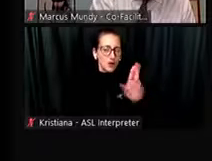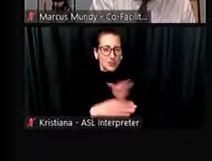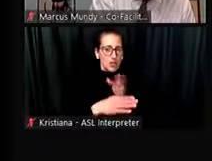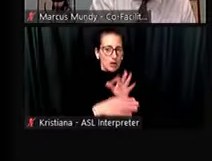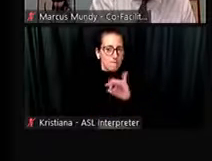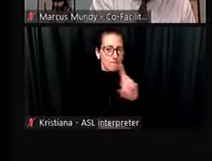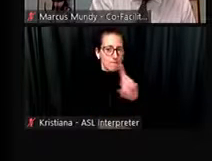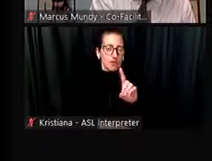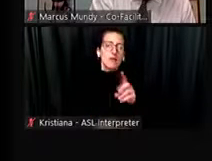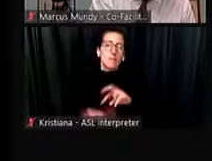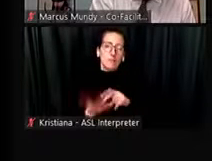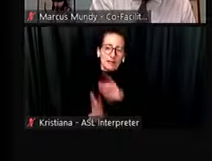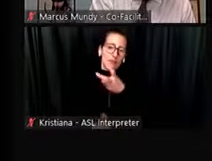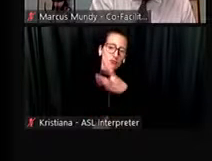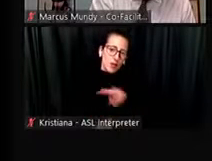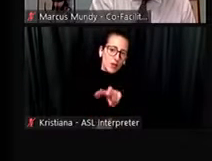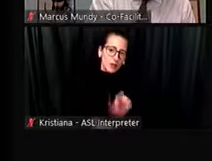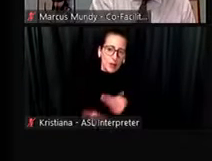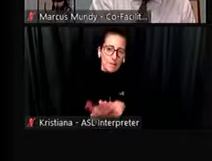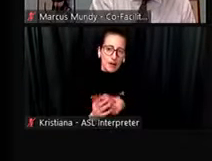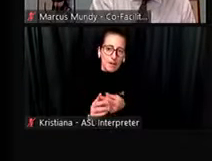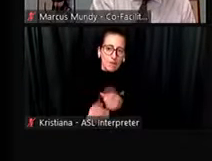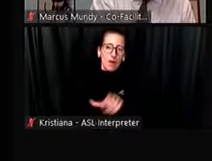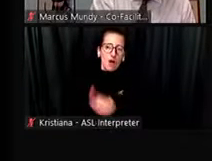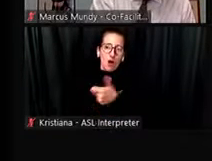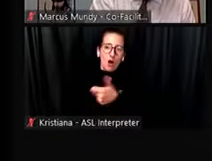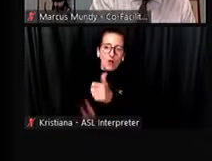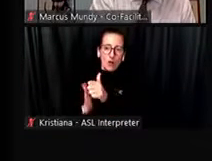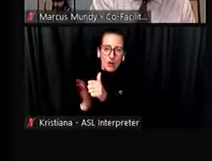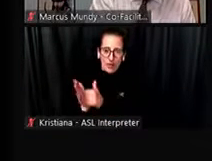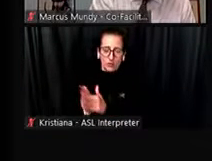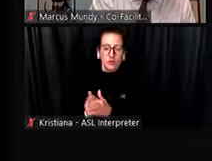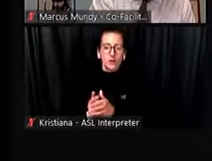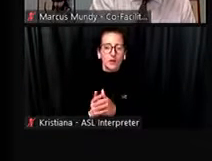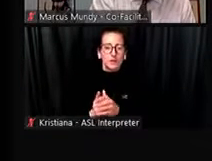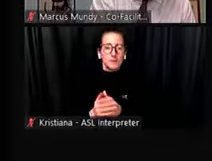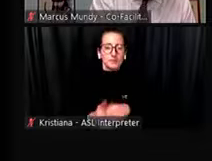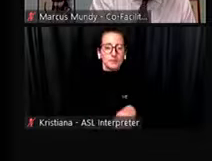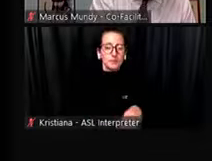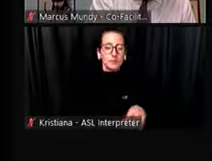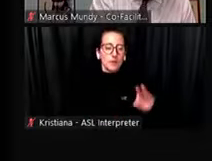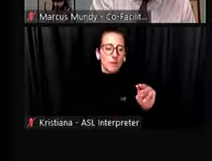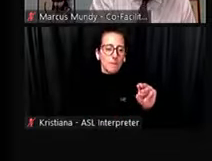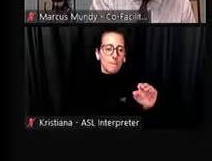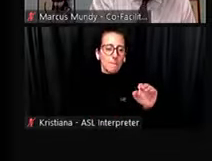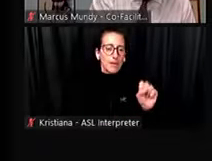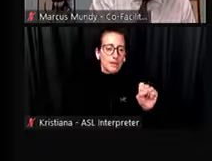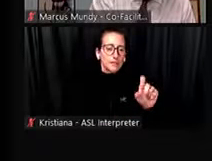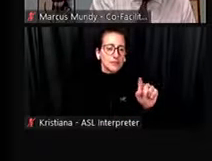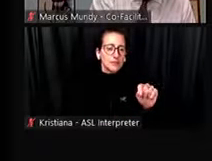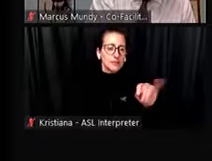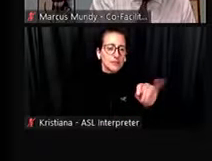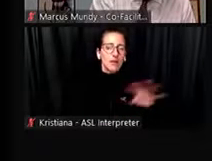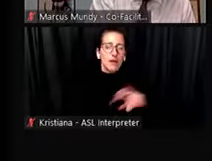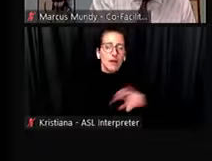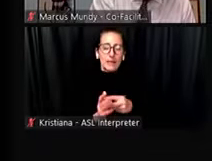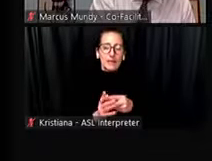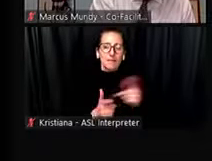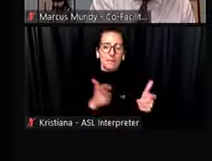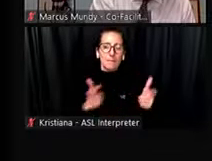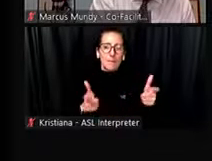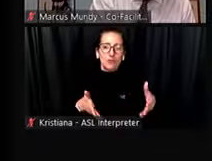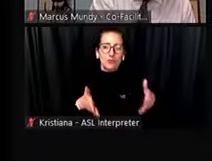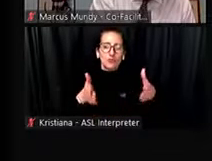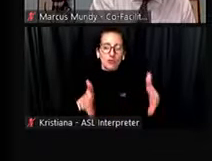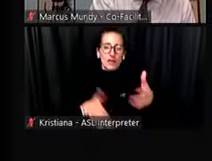the MISTIP and WCCLS. So MISTIP stands for Major Street Transportation Improvement Program,